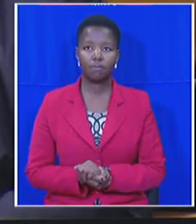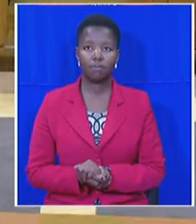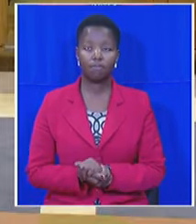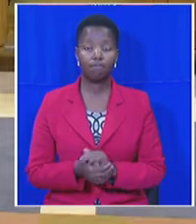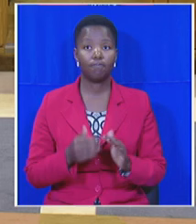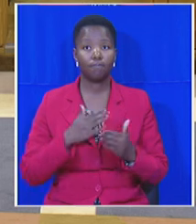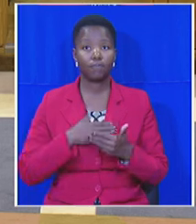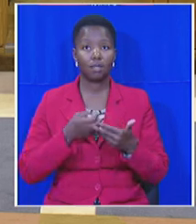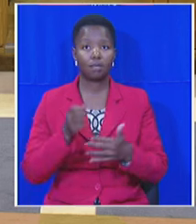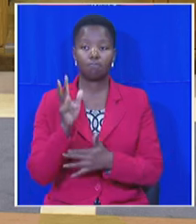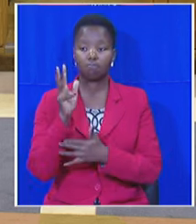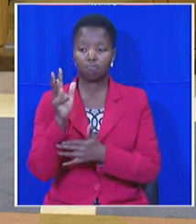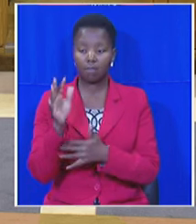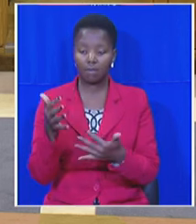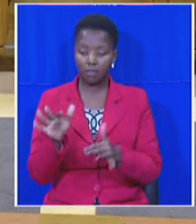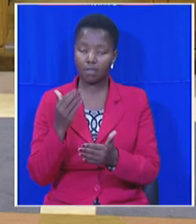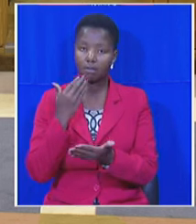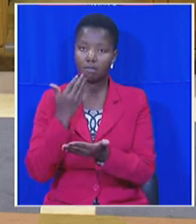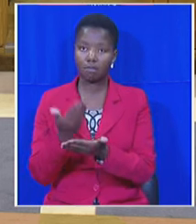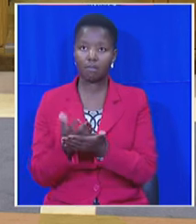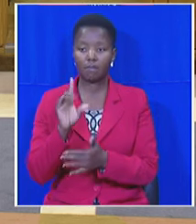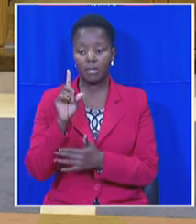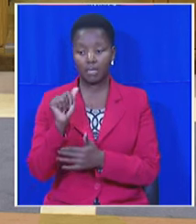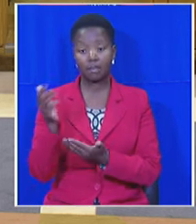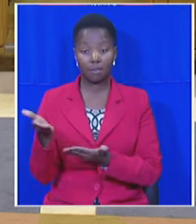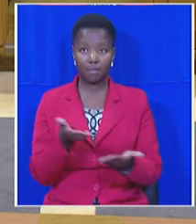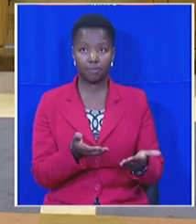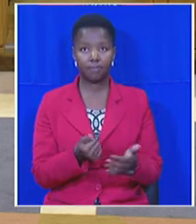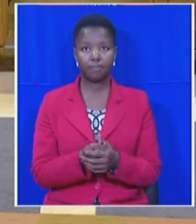Declarations have been requested. The Democratic Alliance.